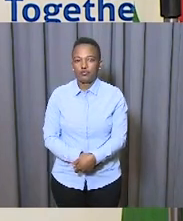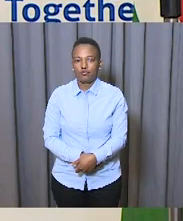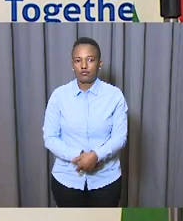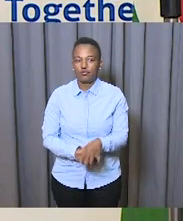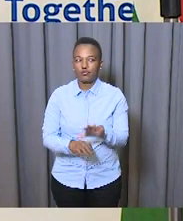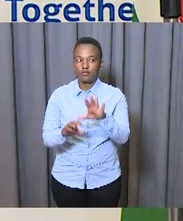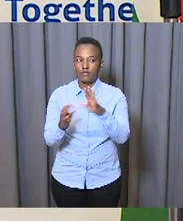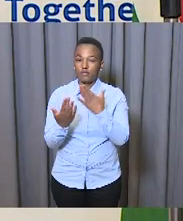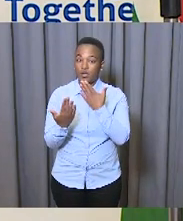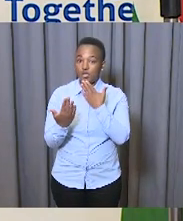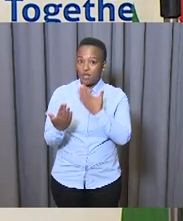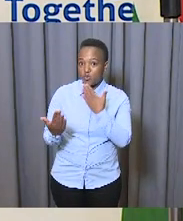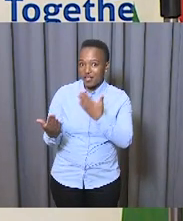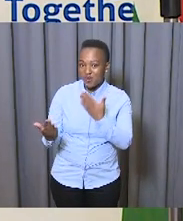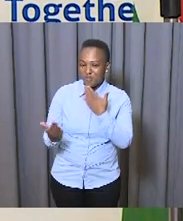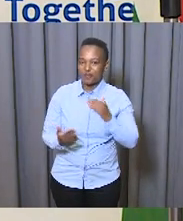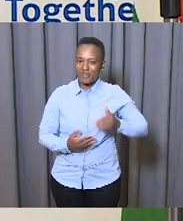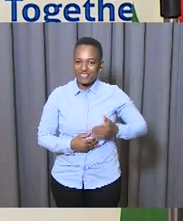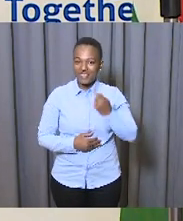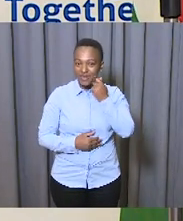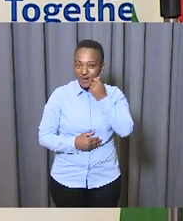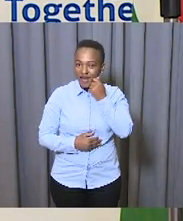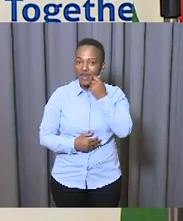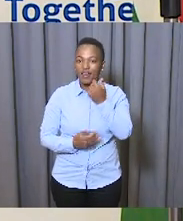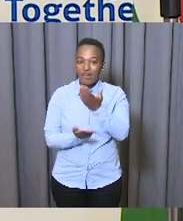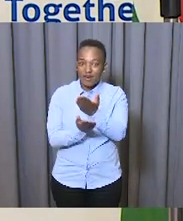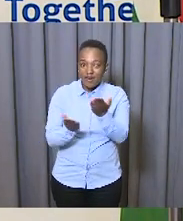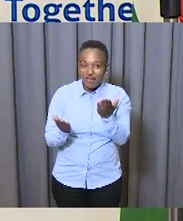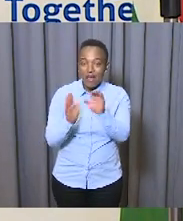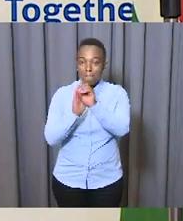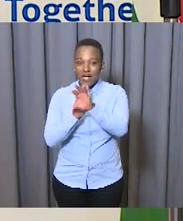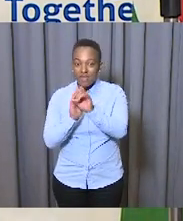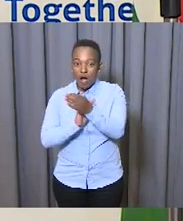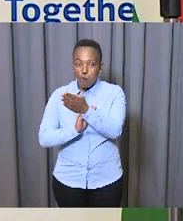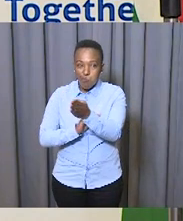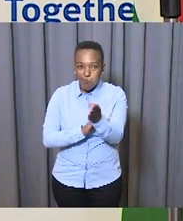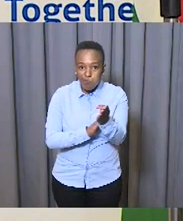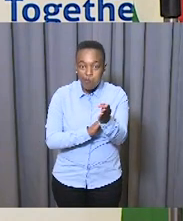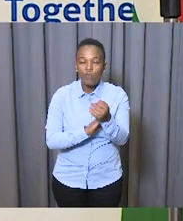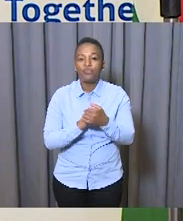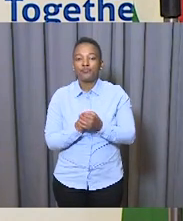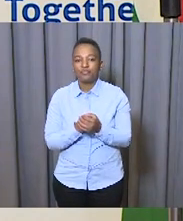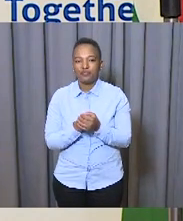Thank you very much, ladies and gentlemen from the media.